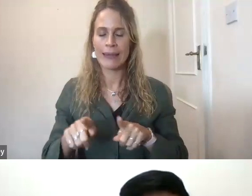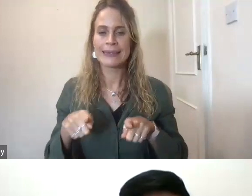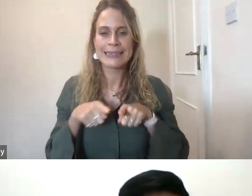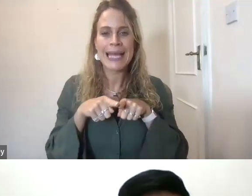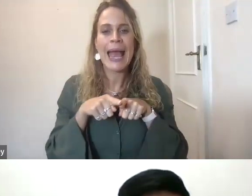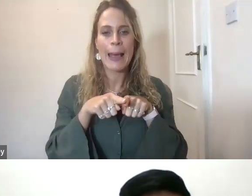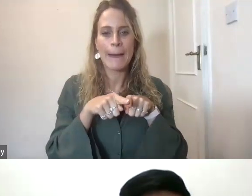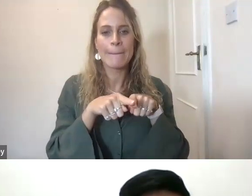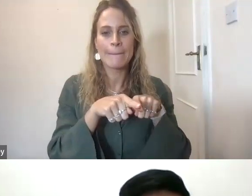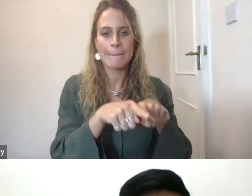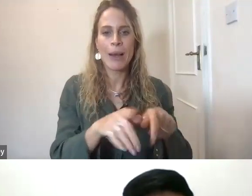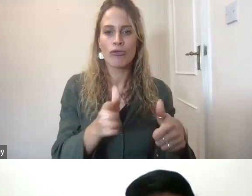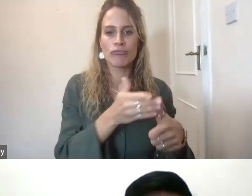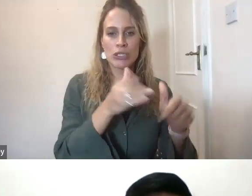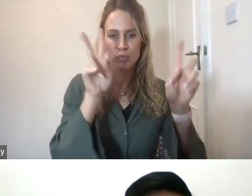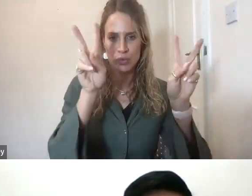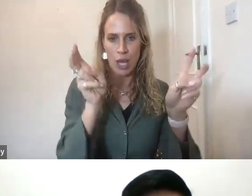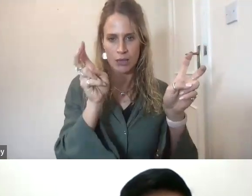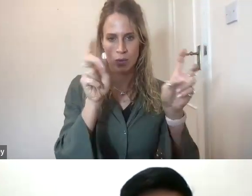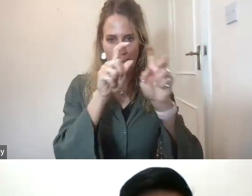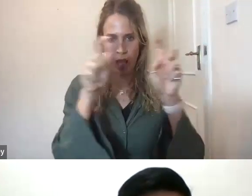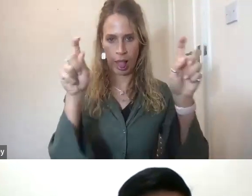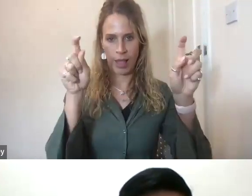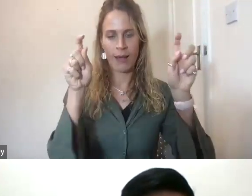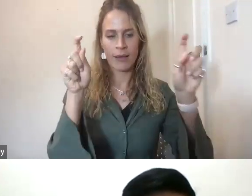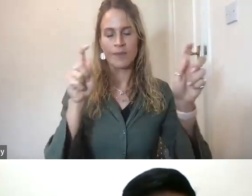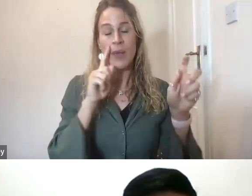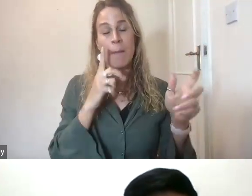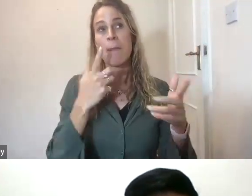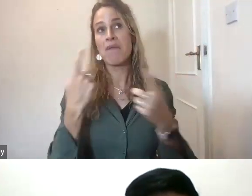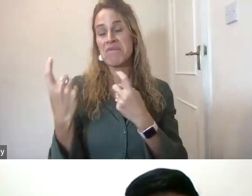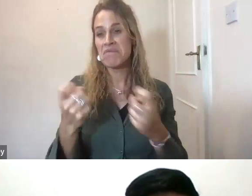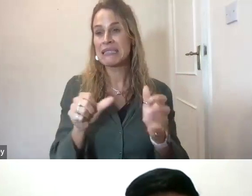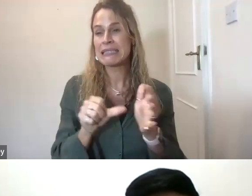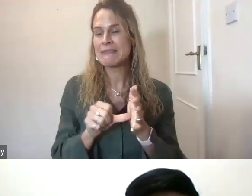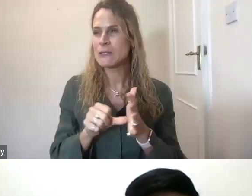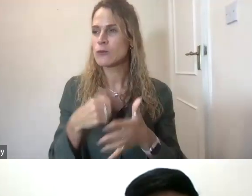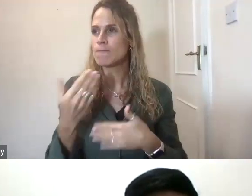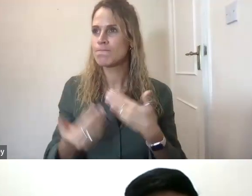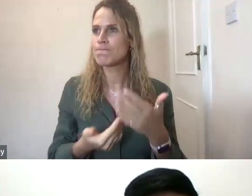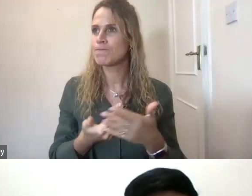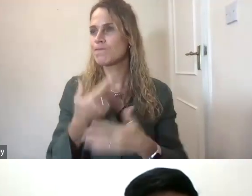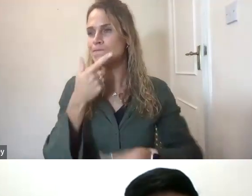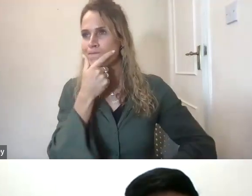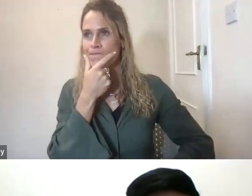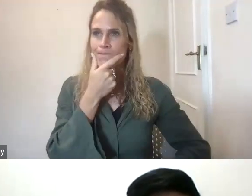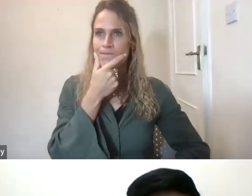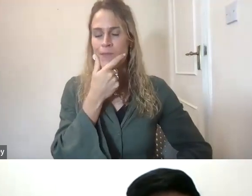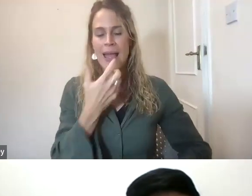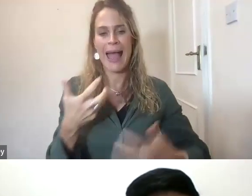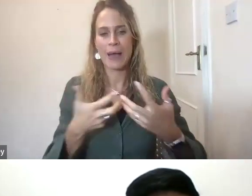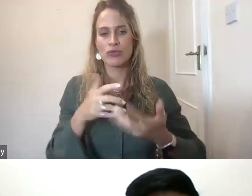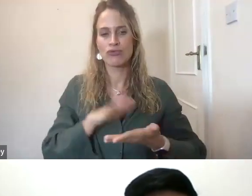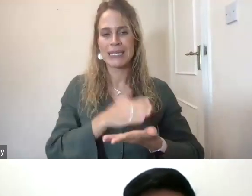the original is, and if I have difficulty finding it, occasionally what I'll do the same way as I did